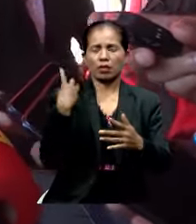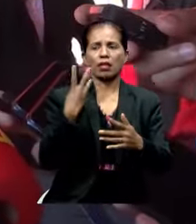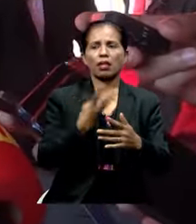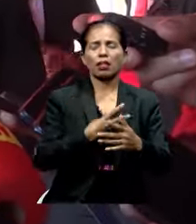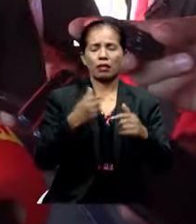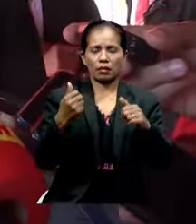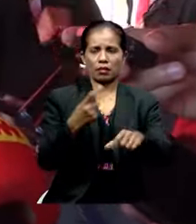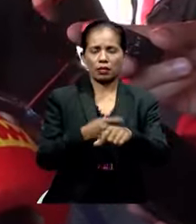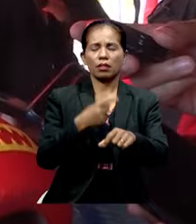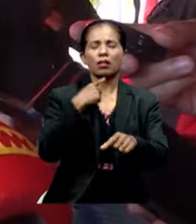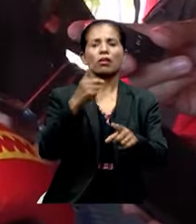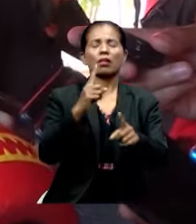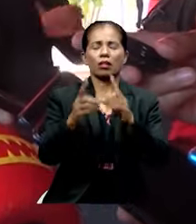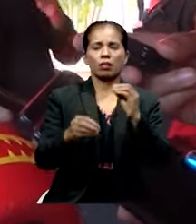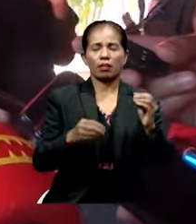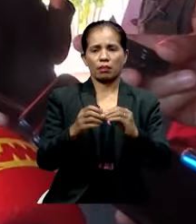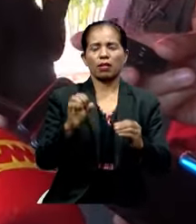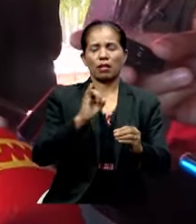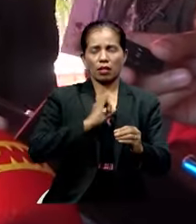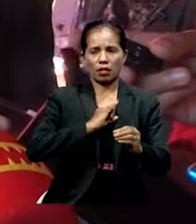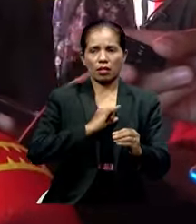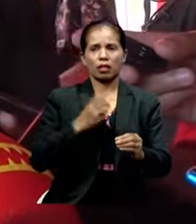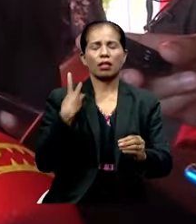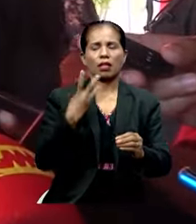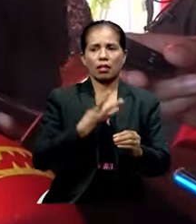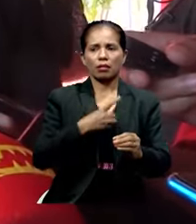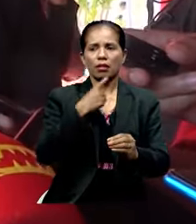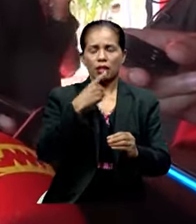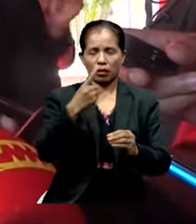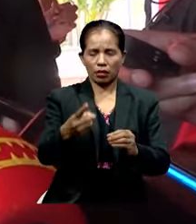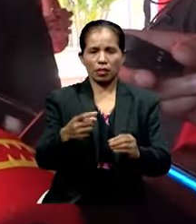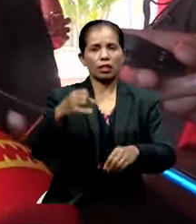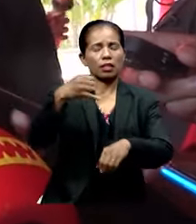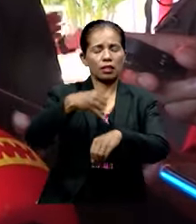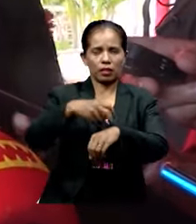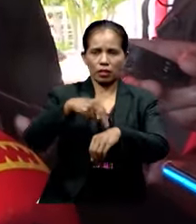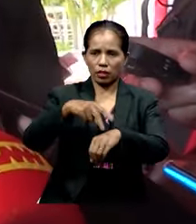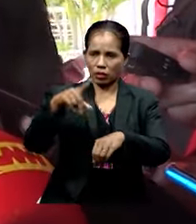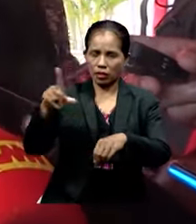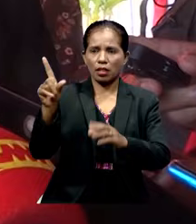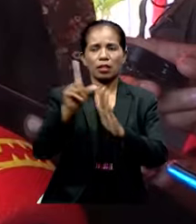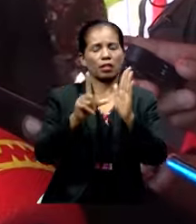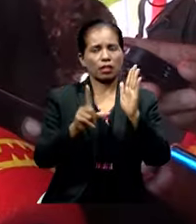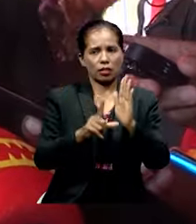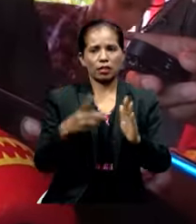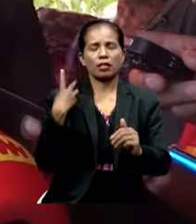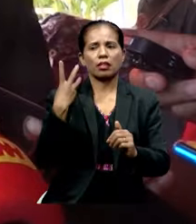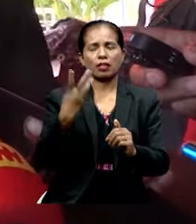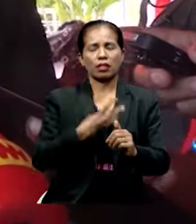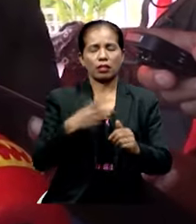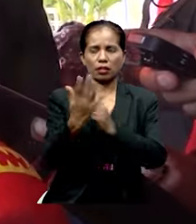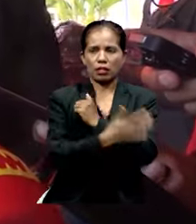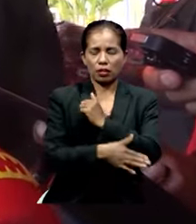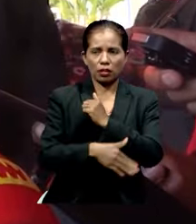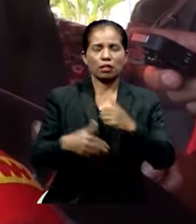time to tell us not to do. We said in international law, each country